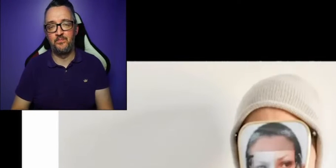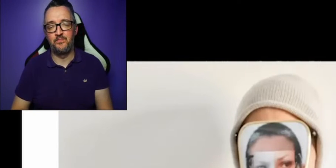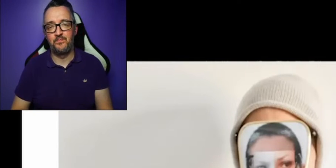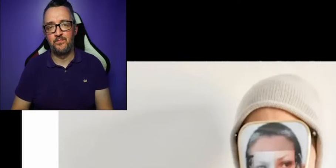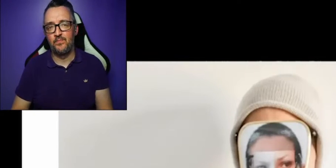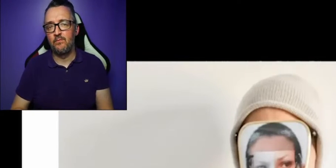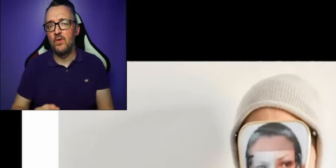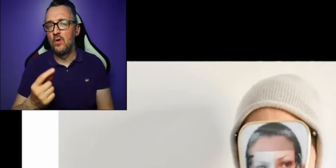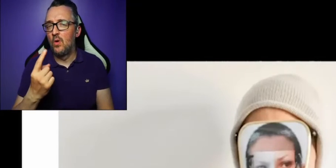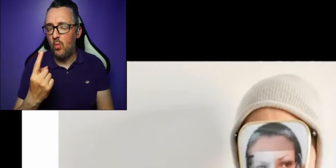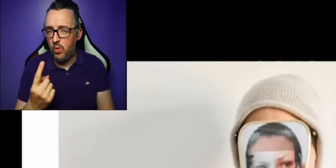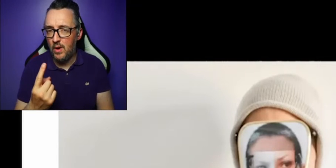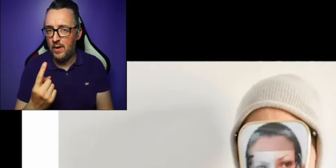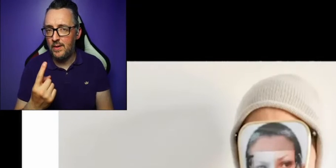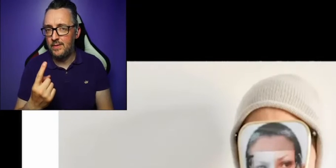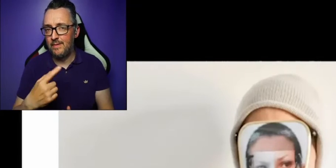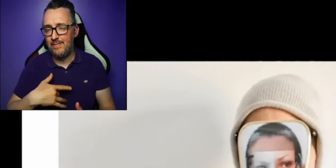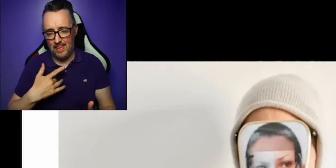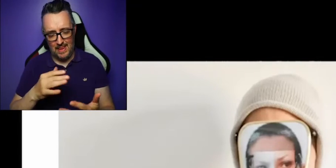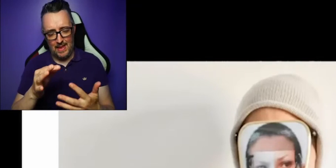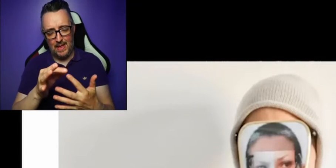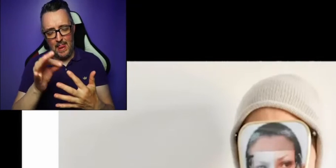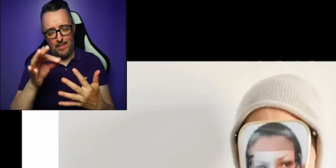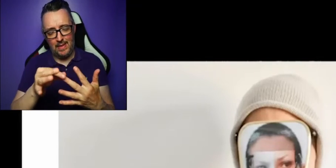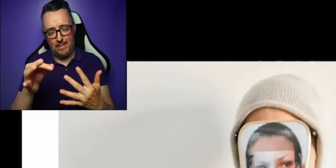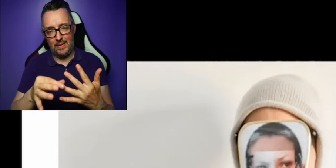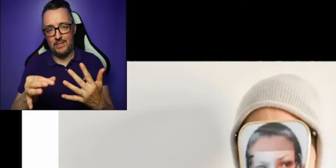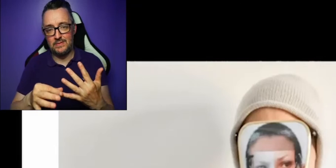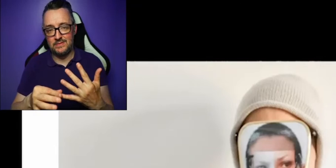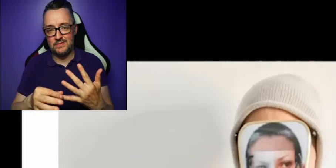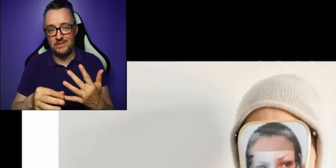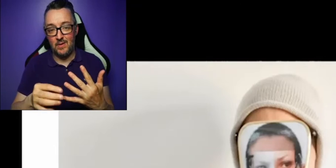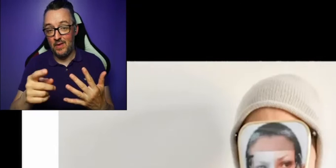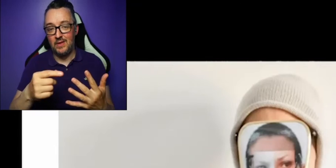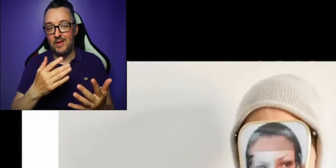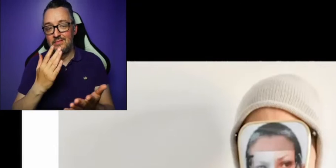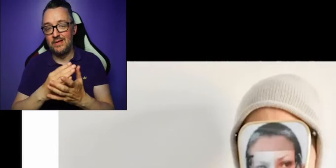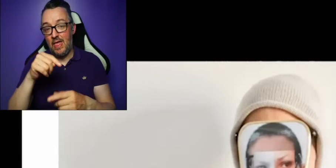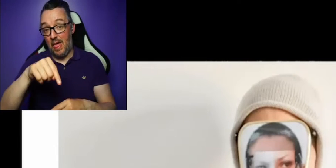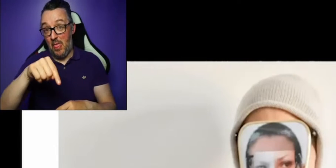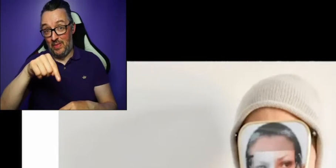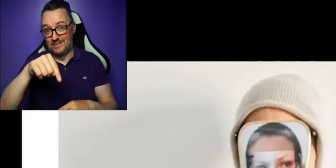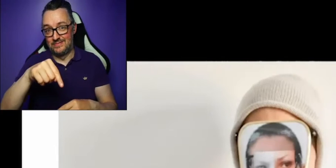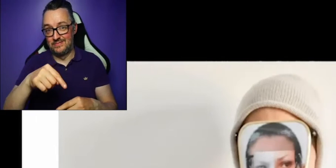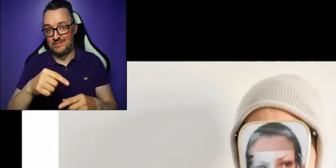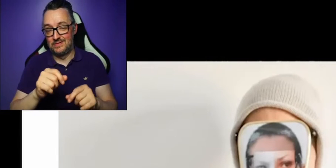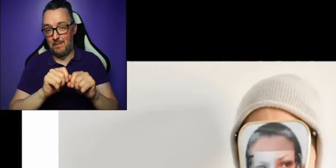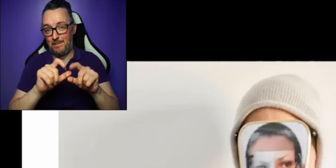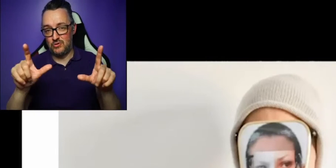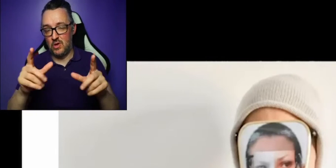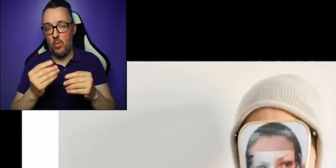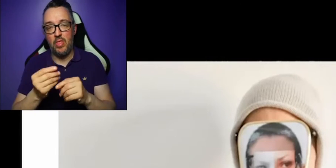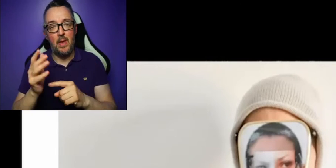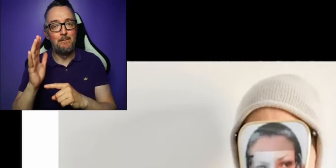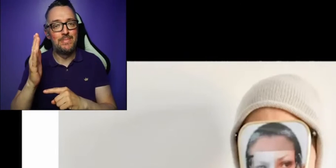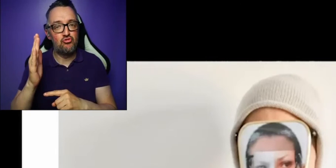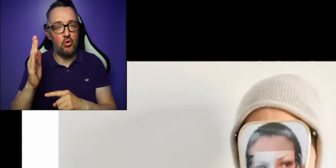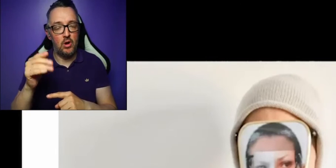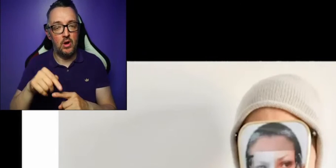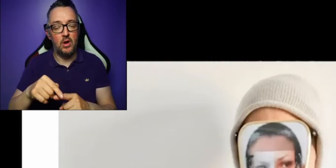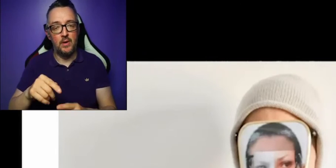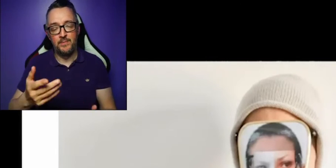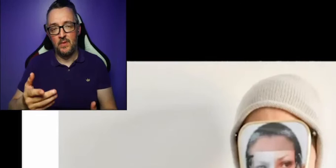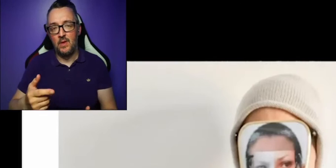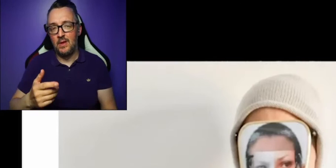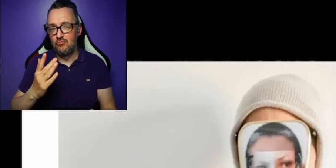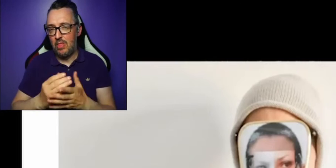one of the very important elements, and I'm really pleased we've got the mirror image to talk about this, is that because I trained as an